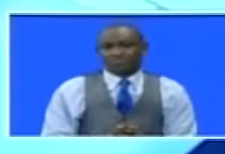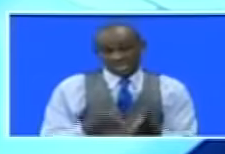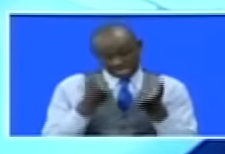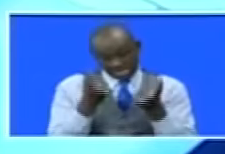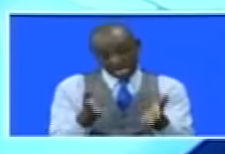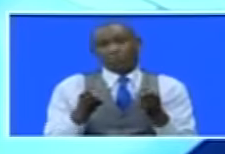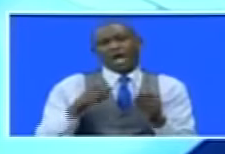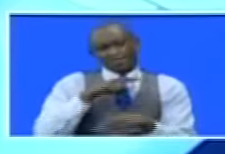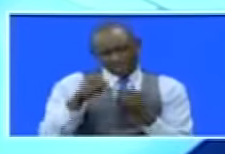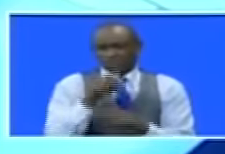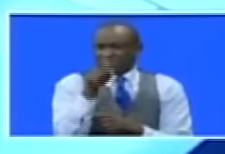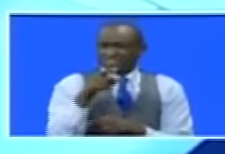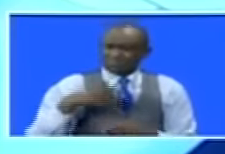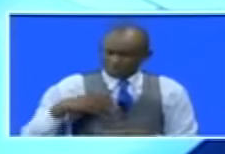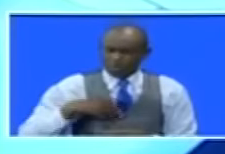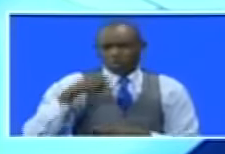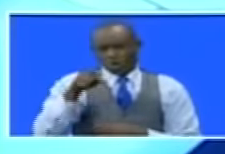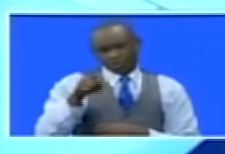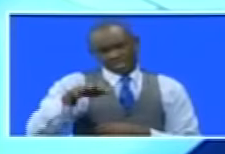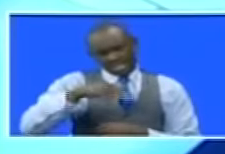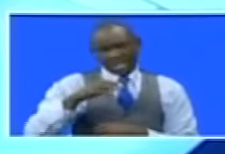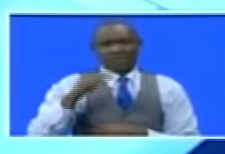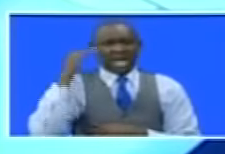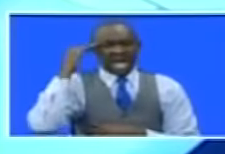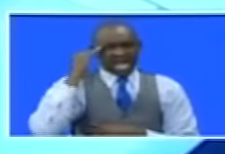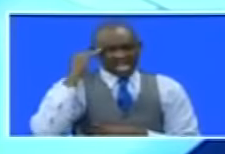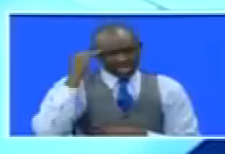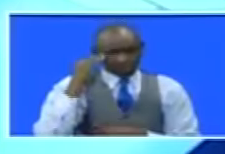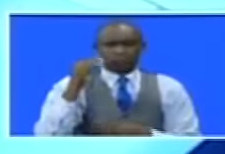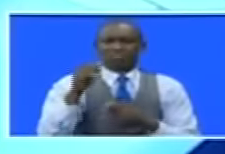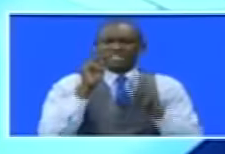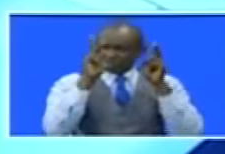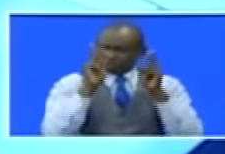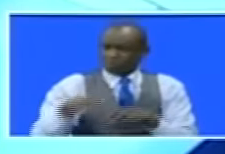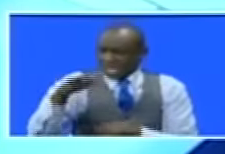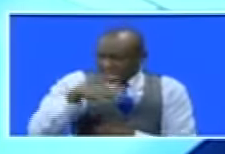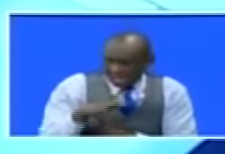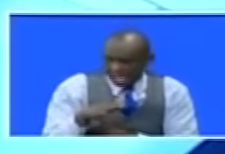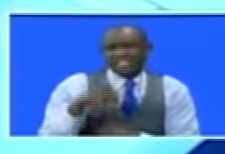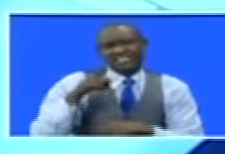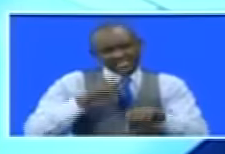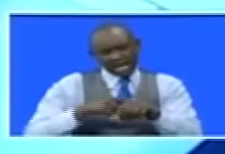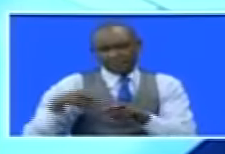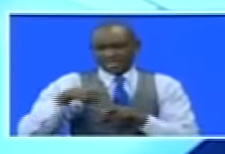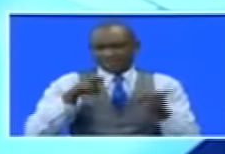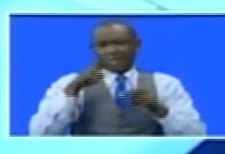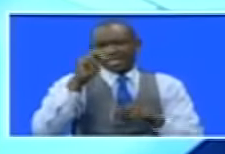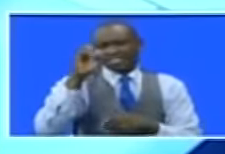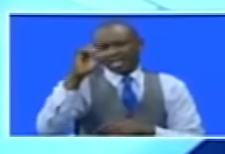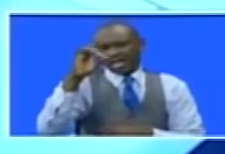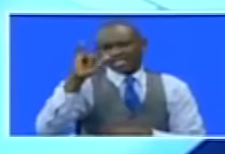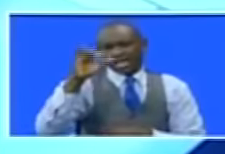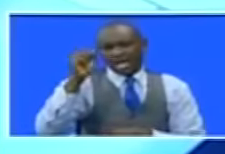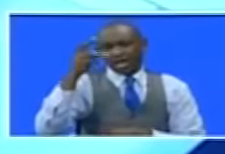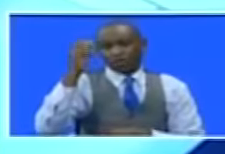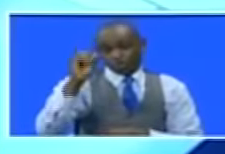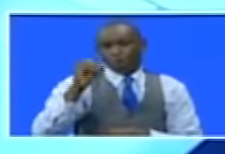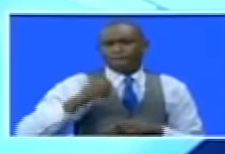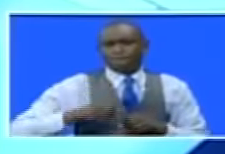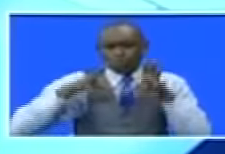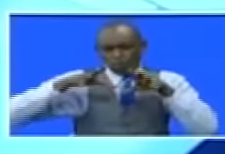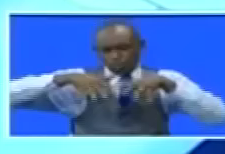Yesterday with the floods, residents of Maimbeni village in Ahero Kisumu have been displaced after River Nyando burst its banks. The river burst